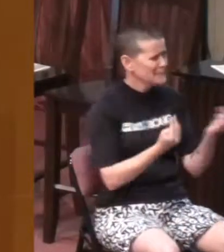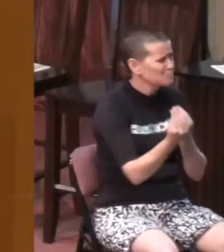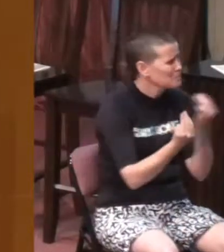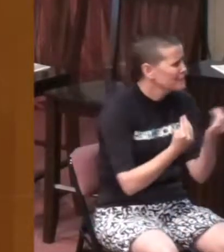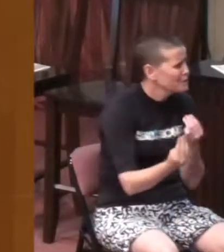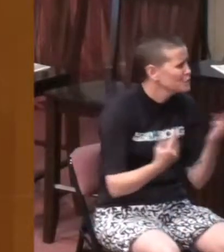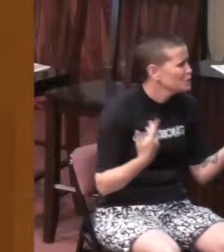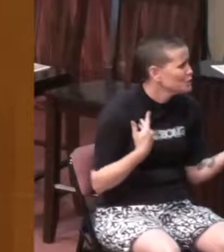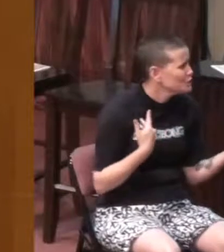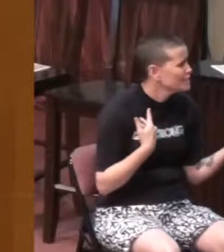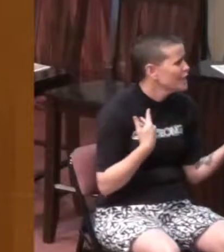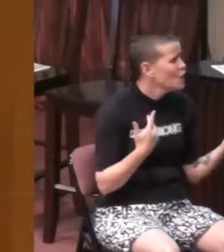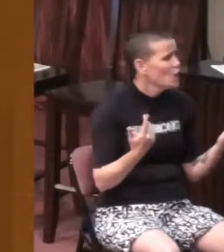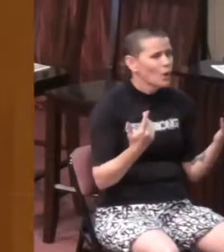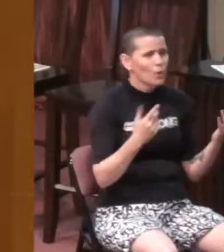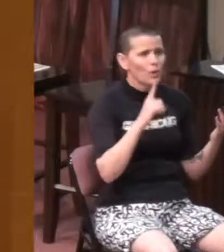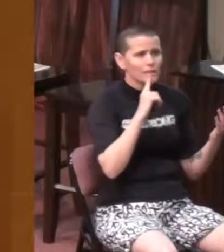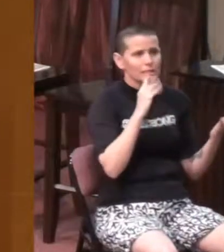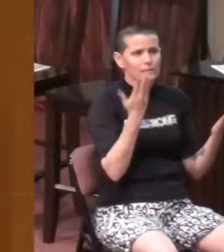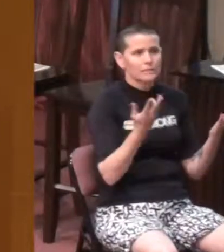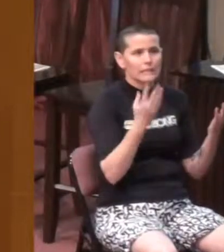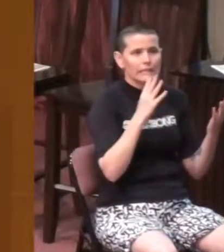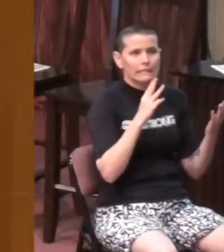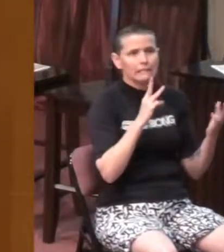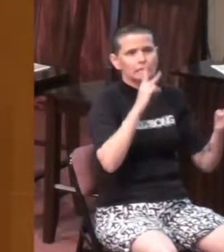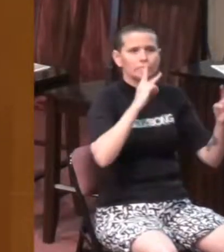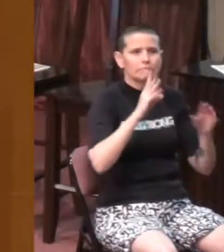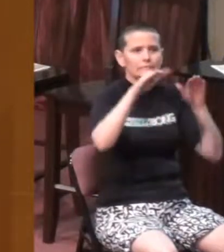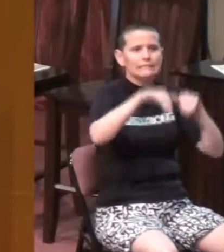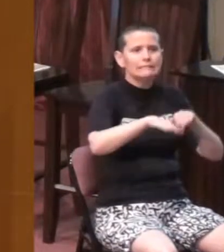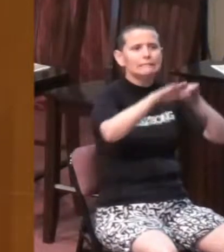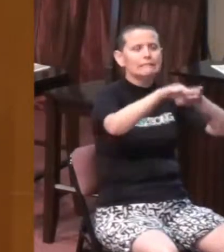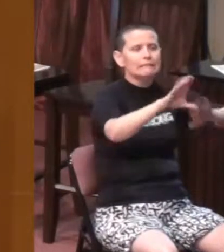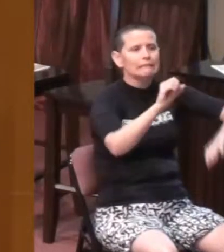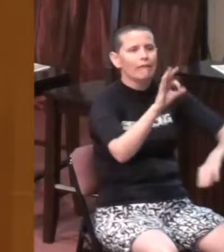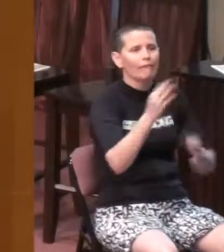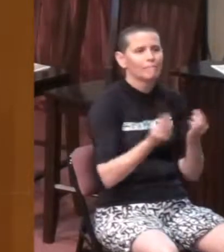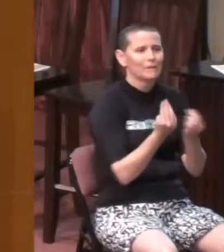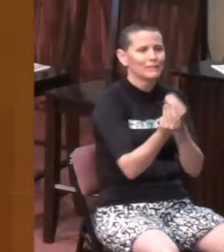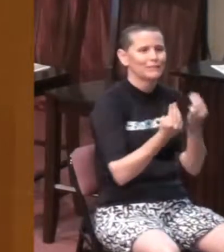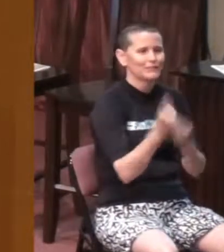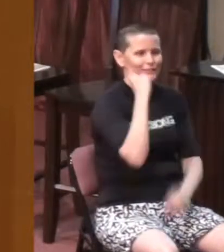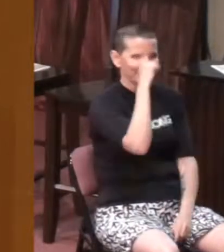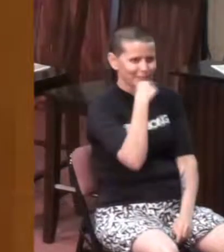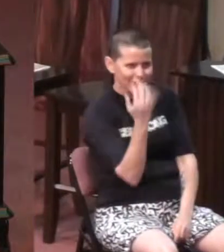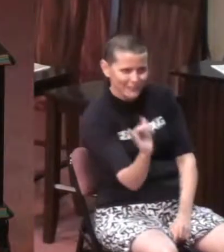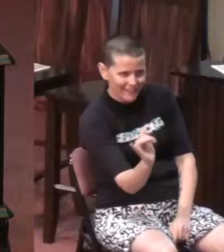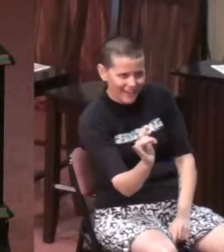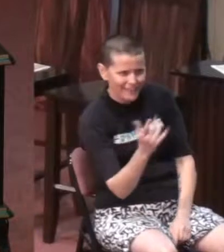the deep blue sea of ministry truly all about? And